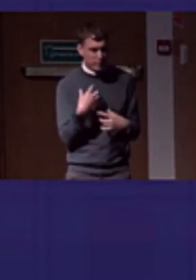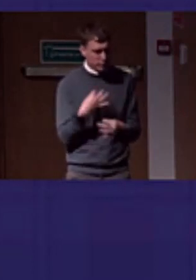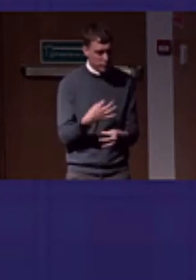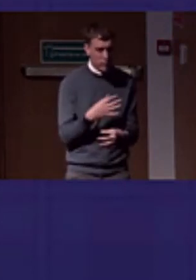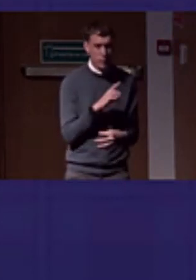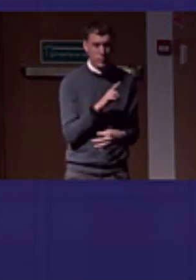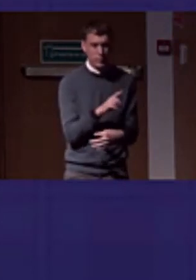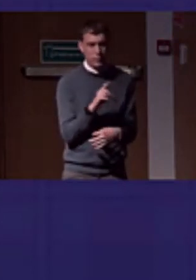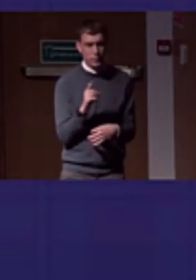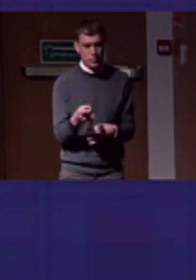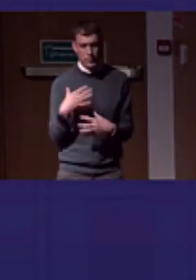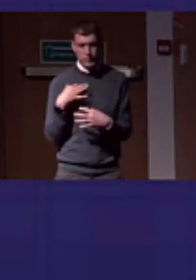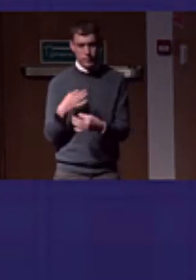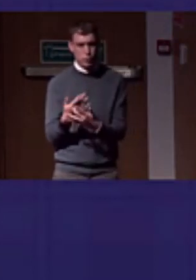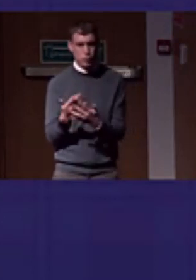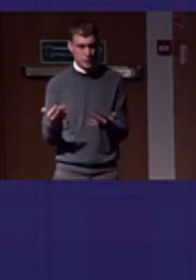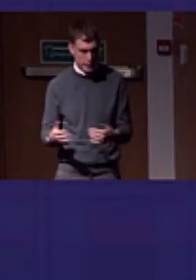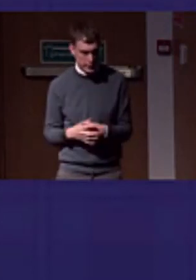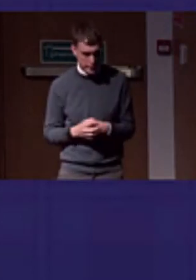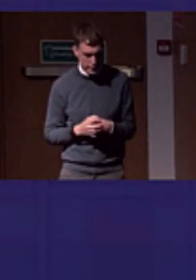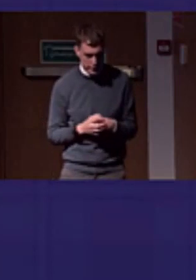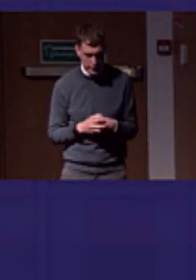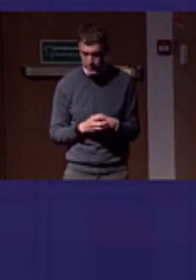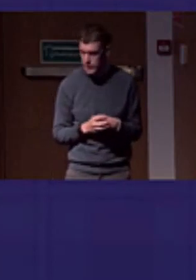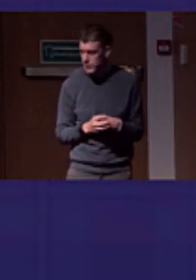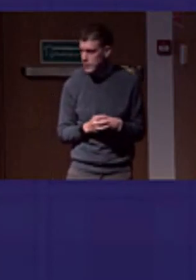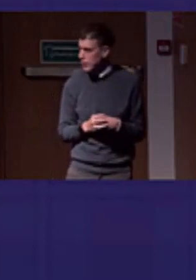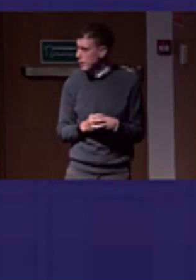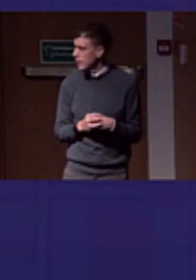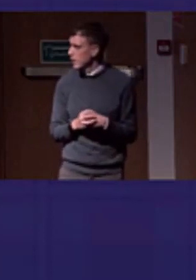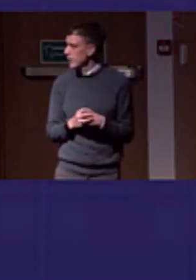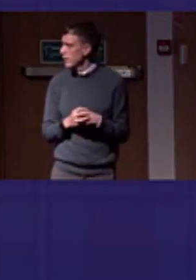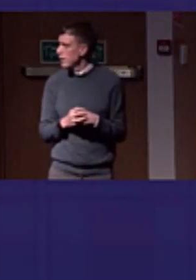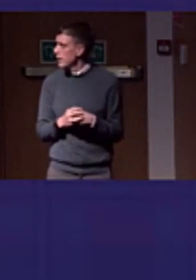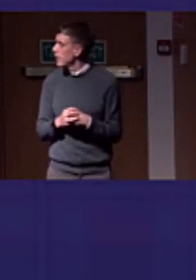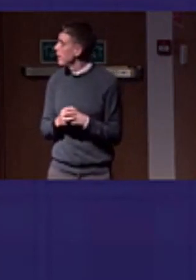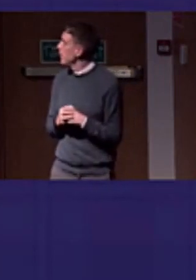250 freaking experiments they want to do. I'm like, all right.